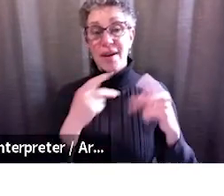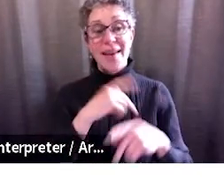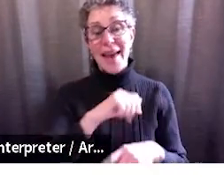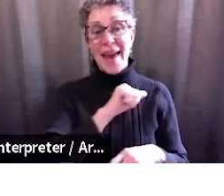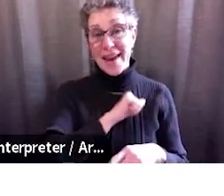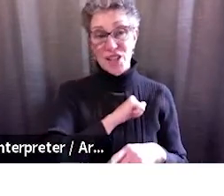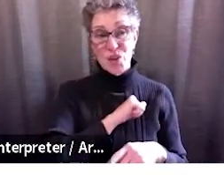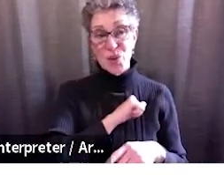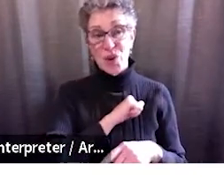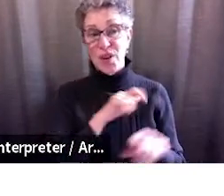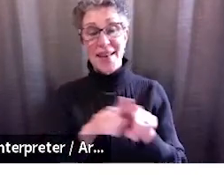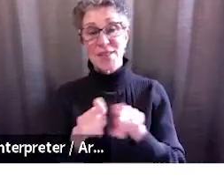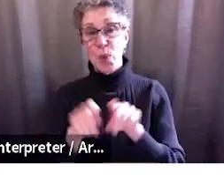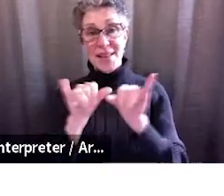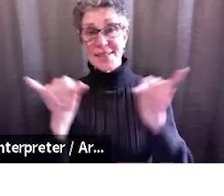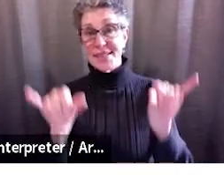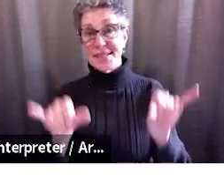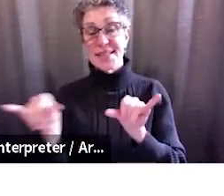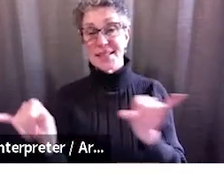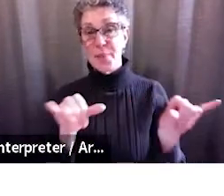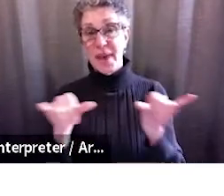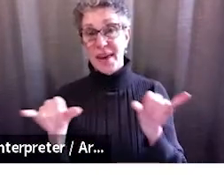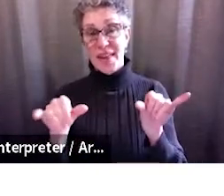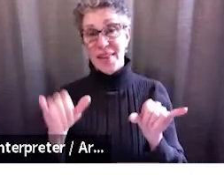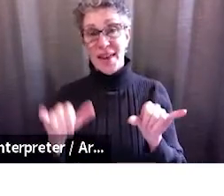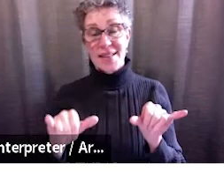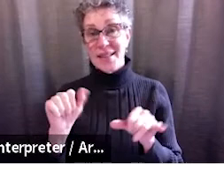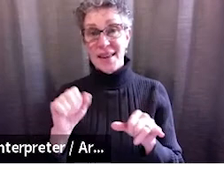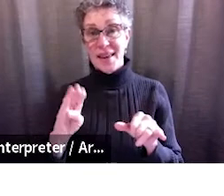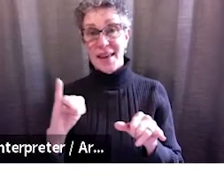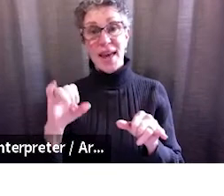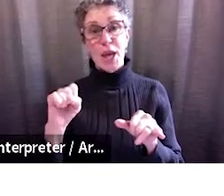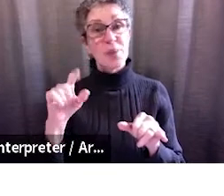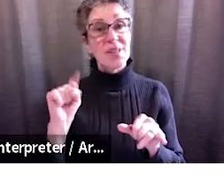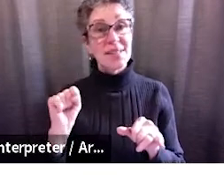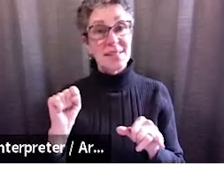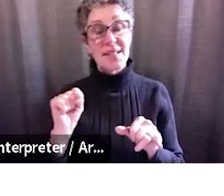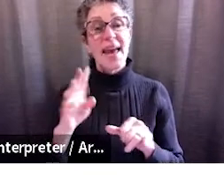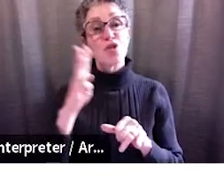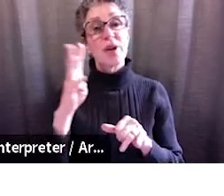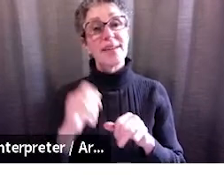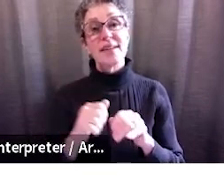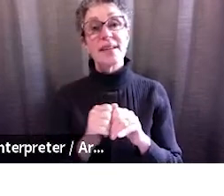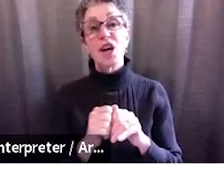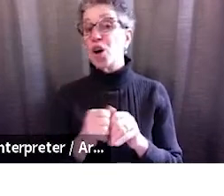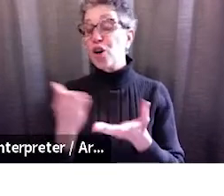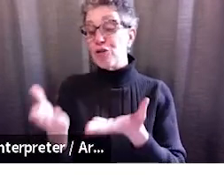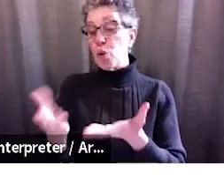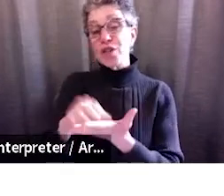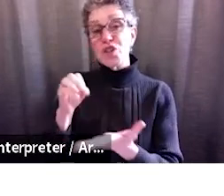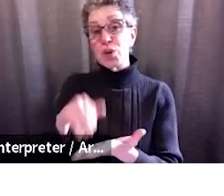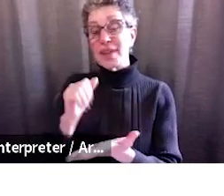structure of higher education is by its very nature ableist and was created with the non-disabled student in mind.